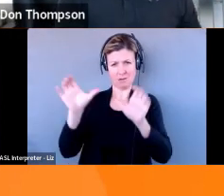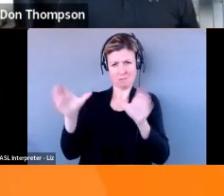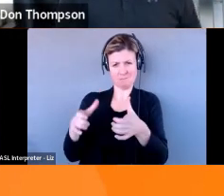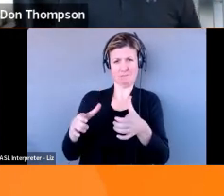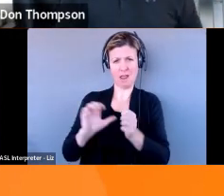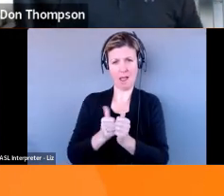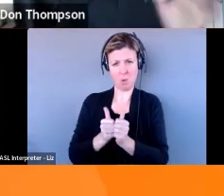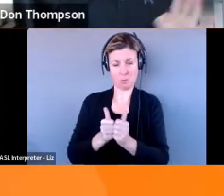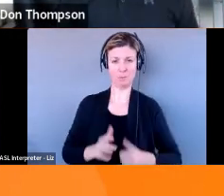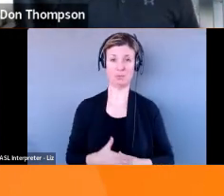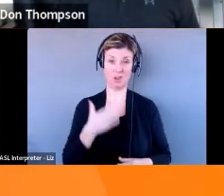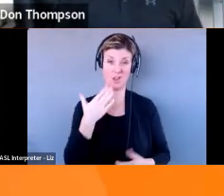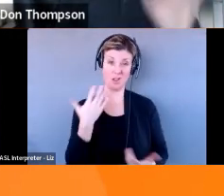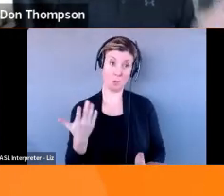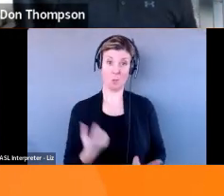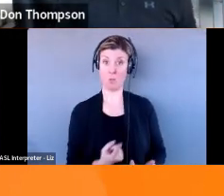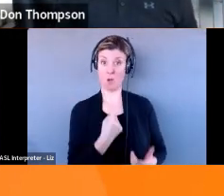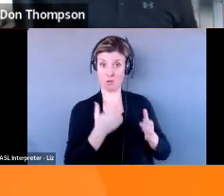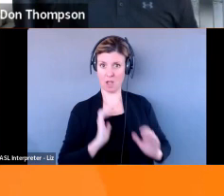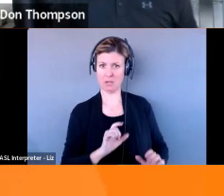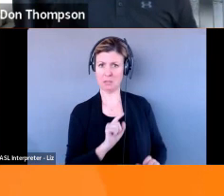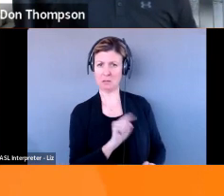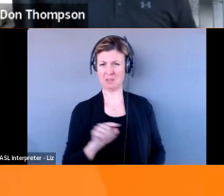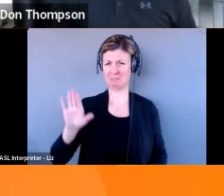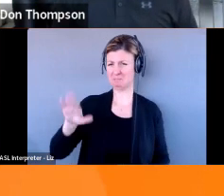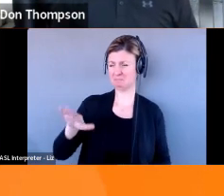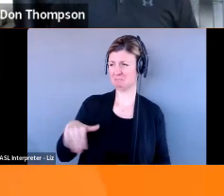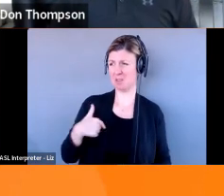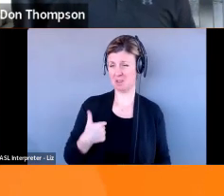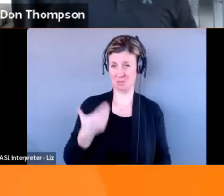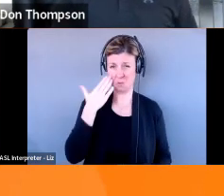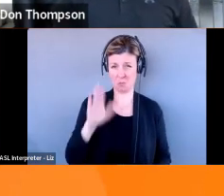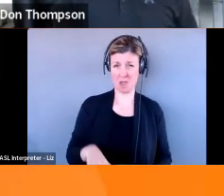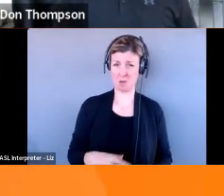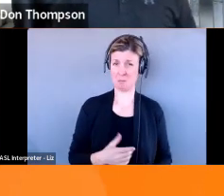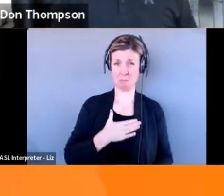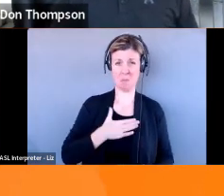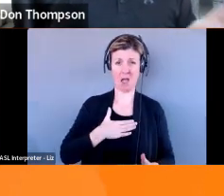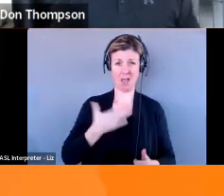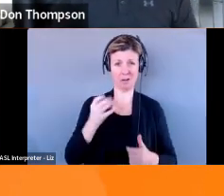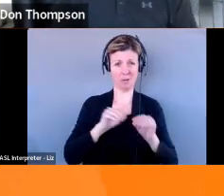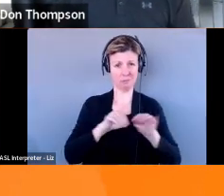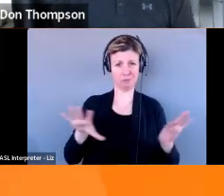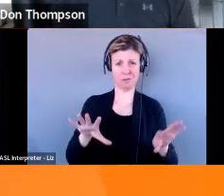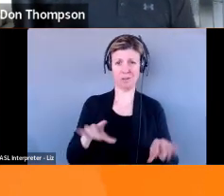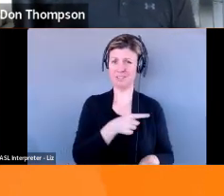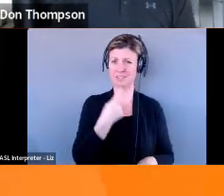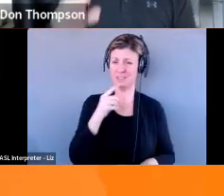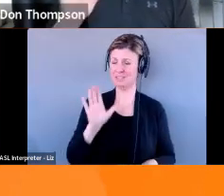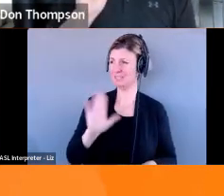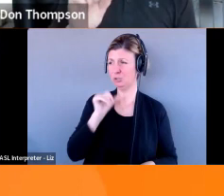talk and they said, well, we spoke to our distributor and they don't want us to be on Amazon, right? And there's reasons for that, which we'll talk about